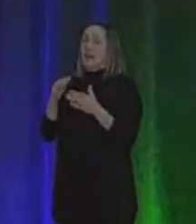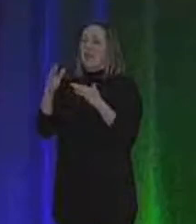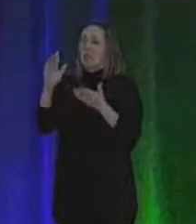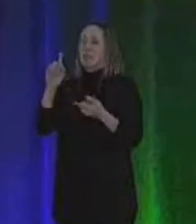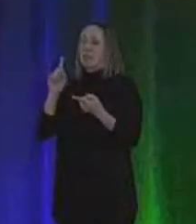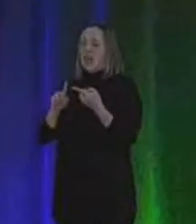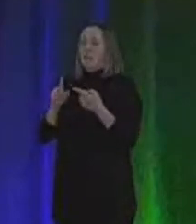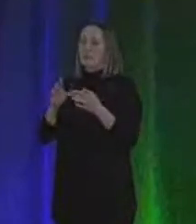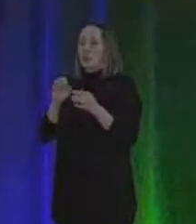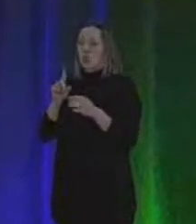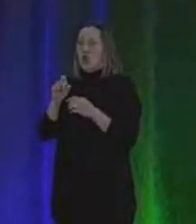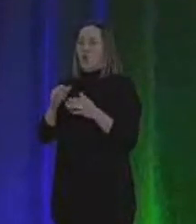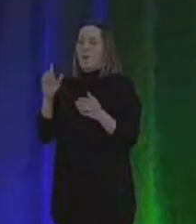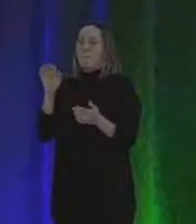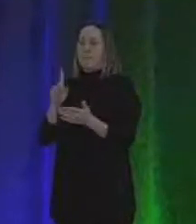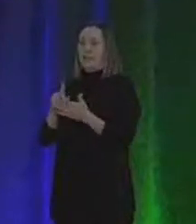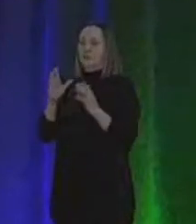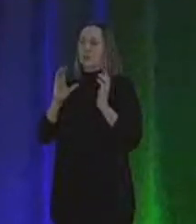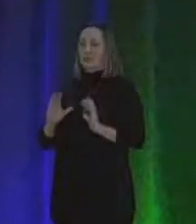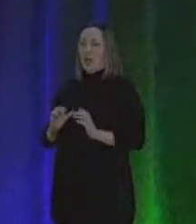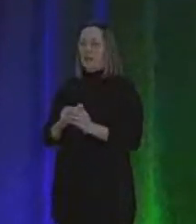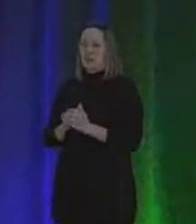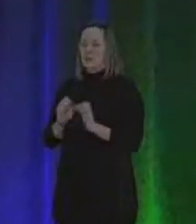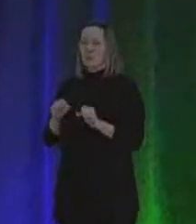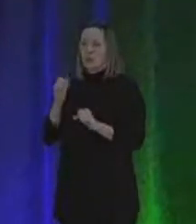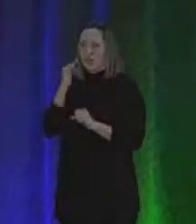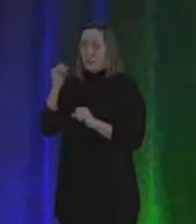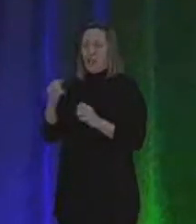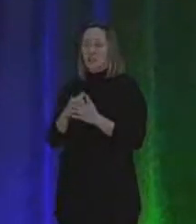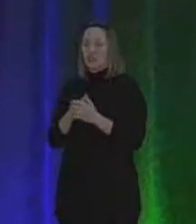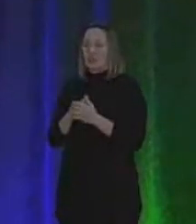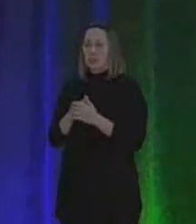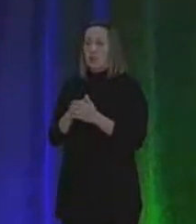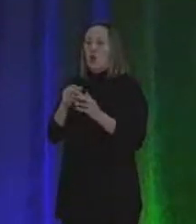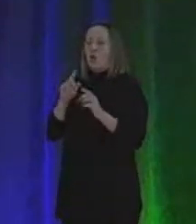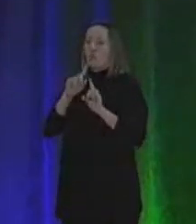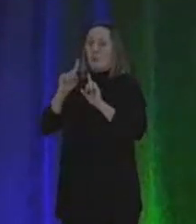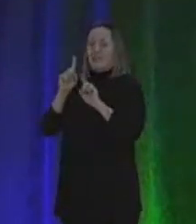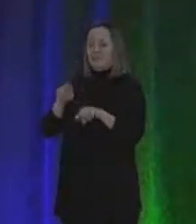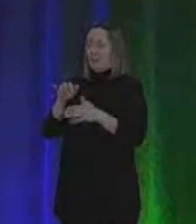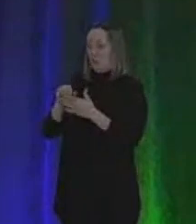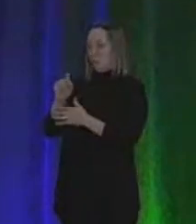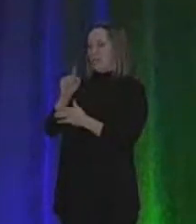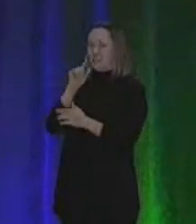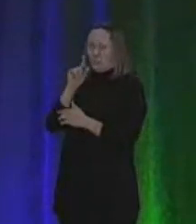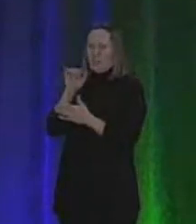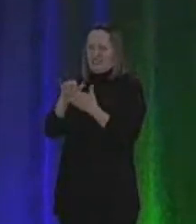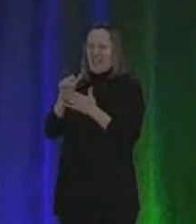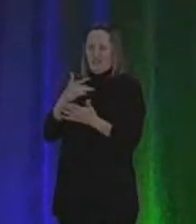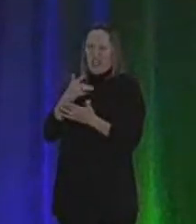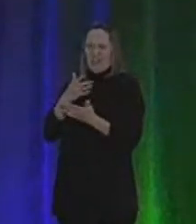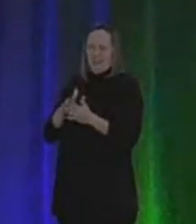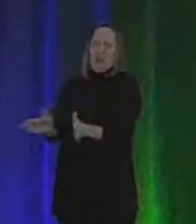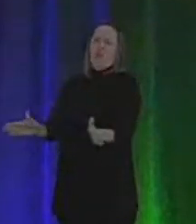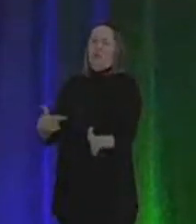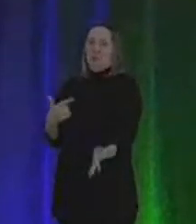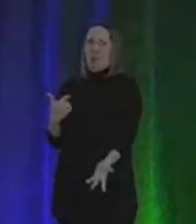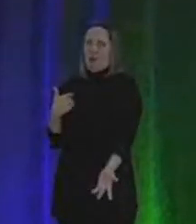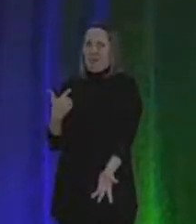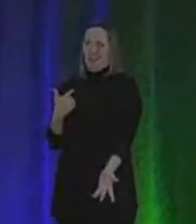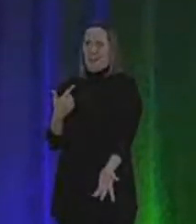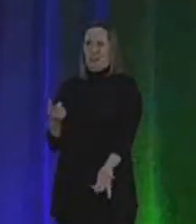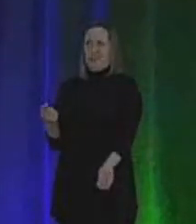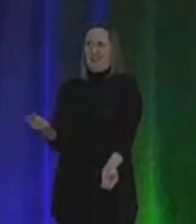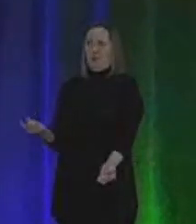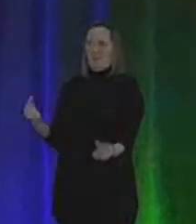to the client? And so you can imagine some of the responses to that tweet or that sentiment in general, which is like, are we just pivoting